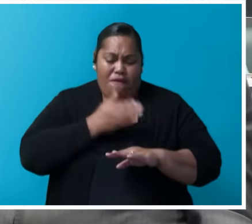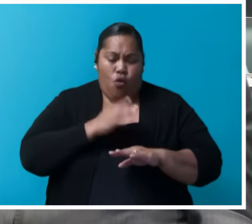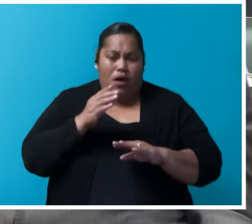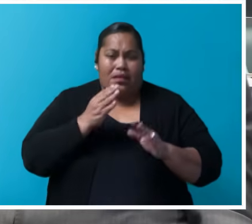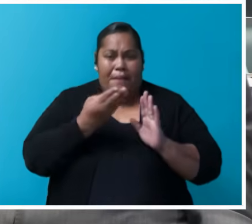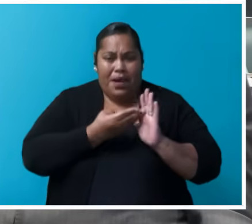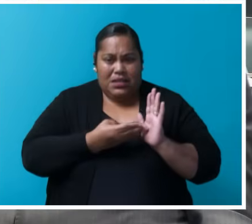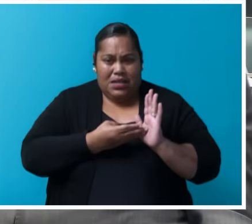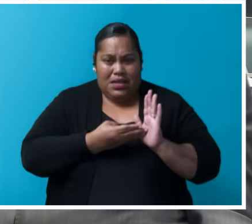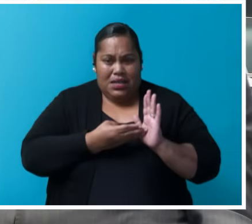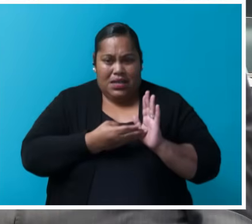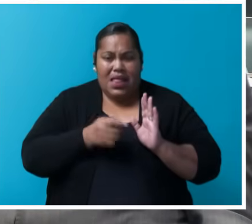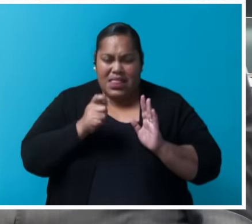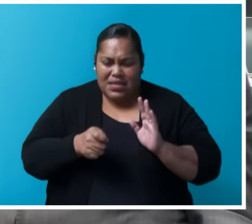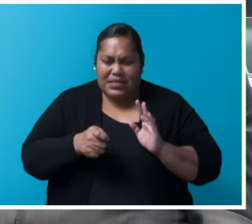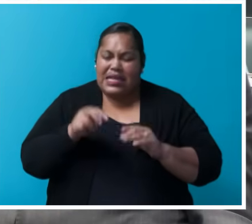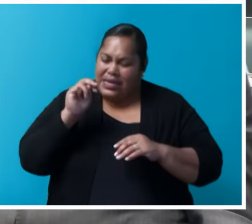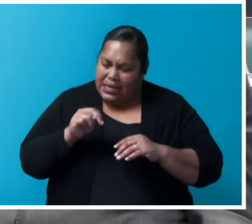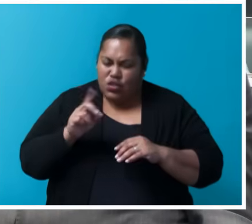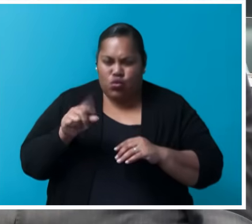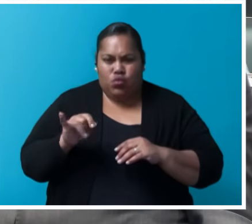is deliberate and necessary.